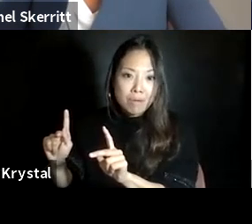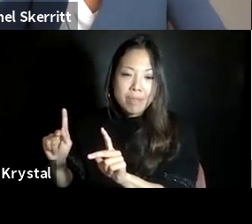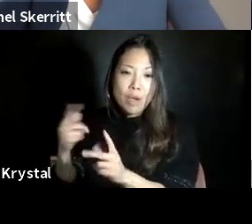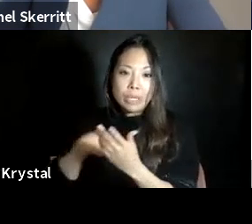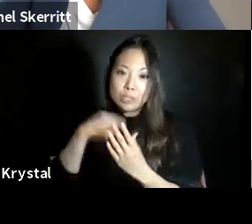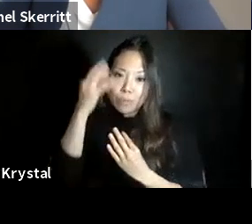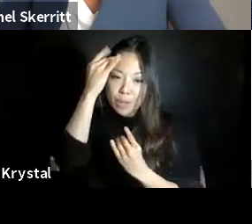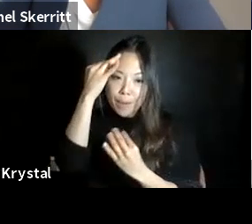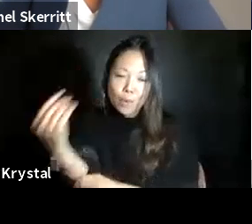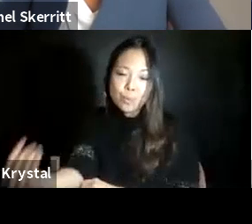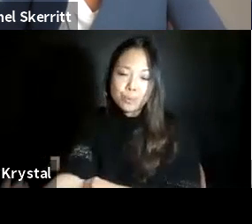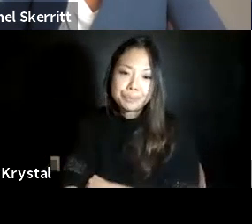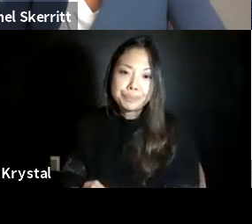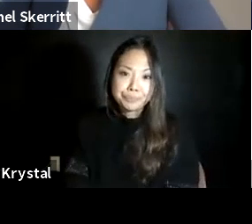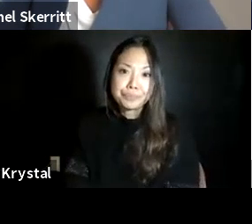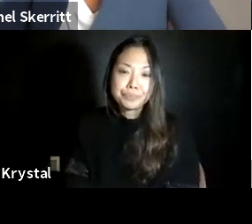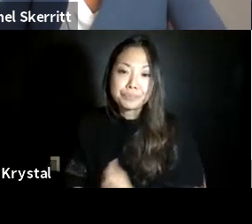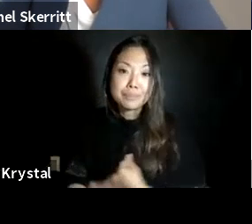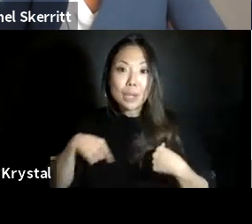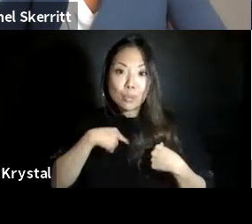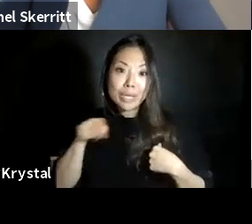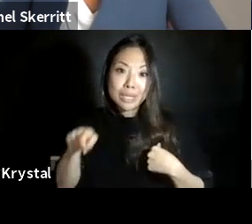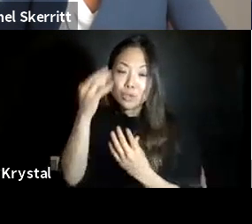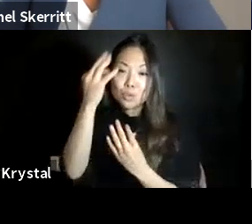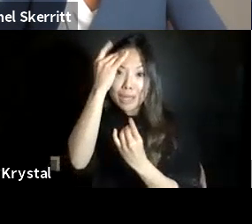And we should be thinking about the impact.